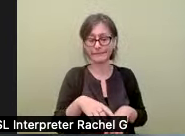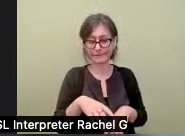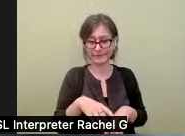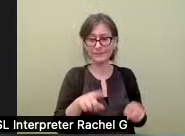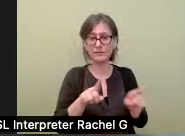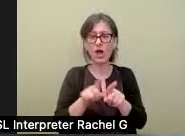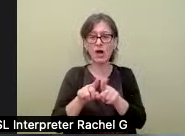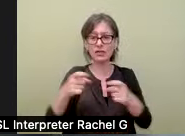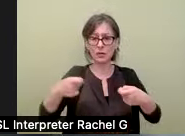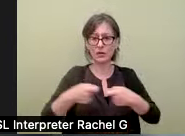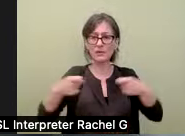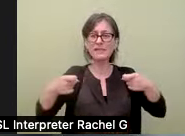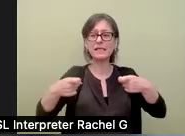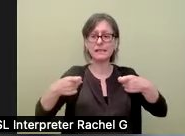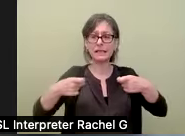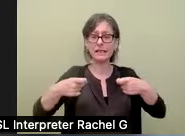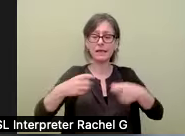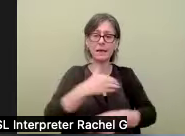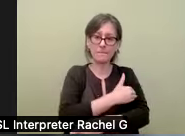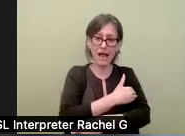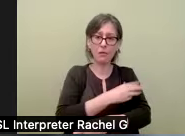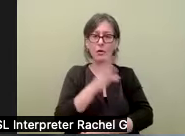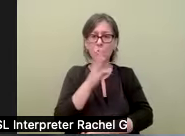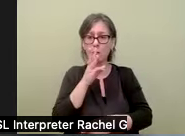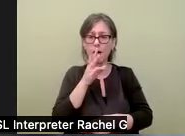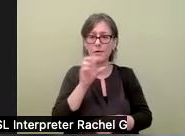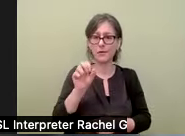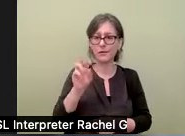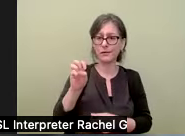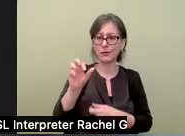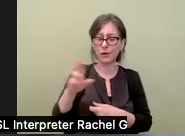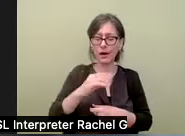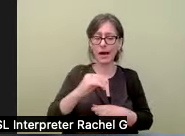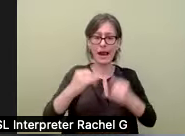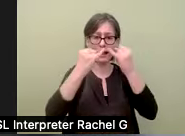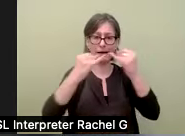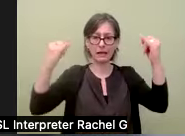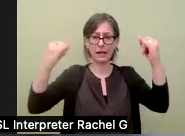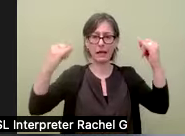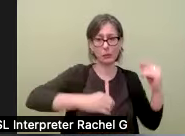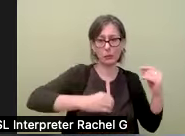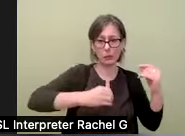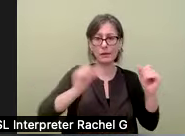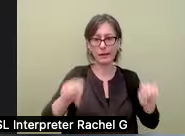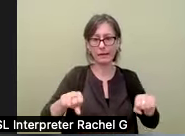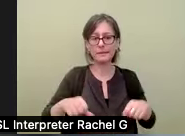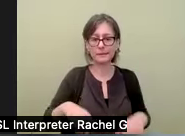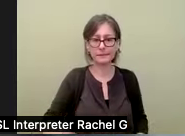utility outages, power, water, sewer, and there could also be down power lines. Next slide.